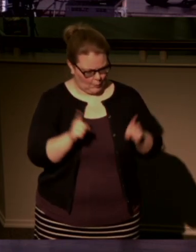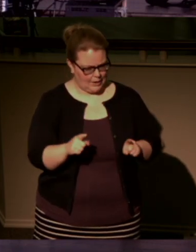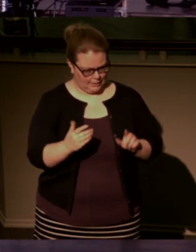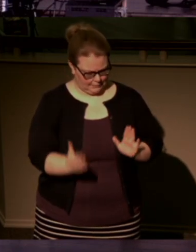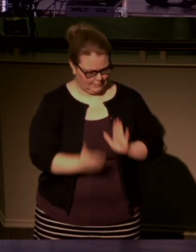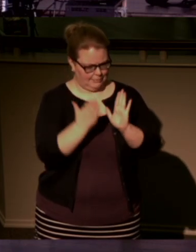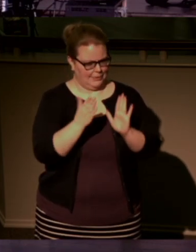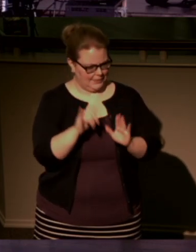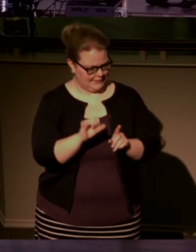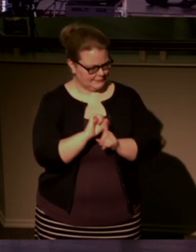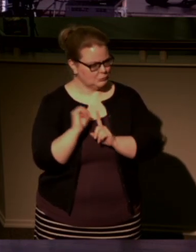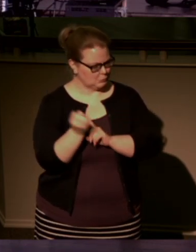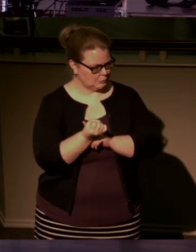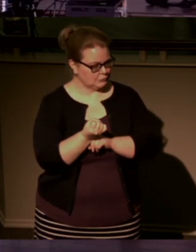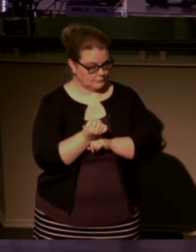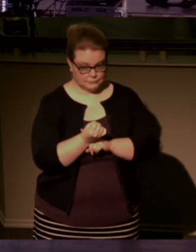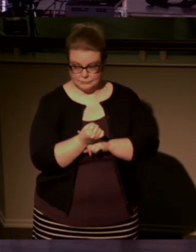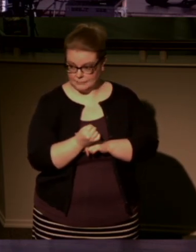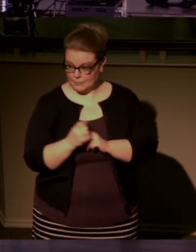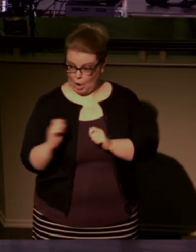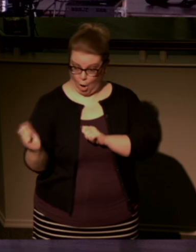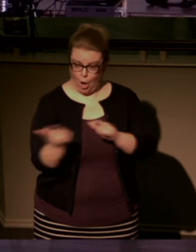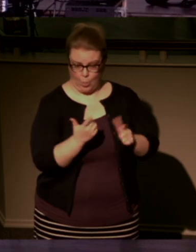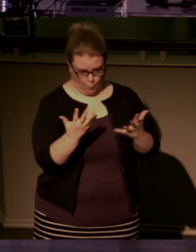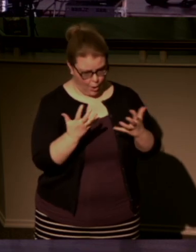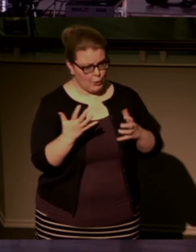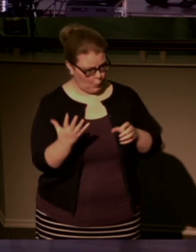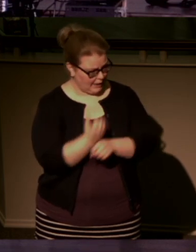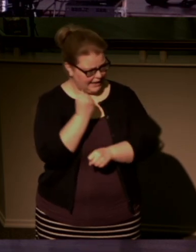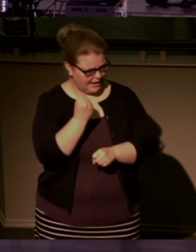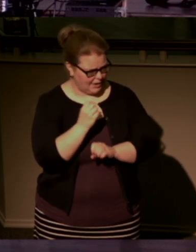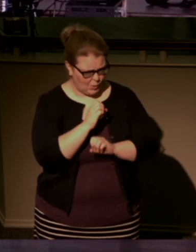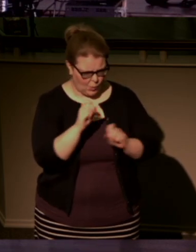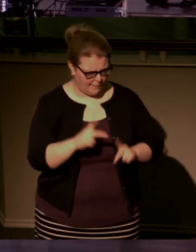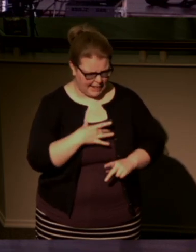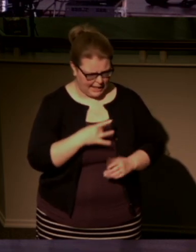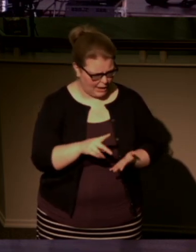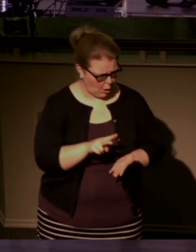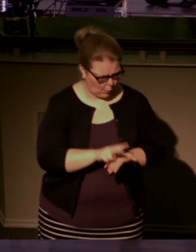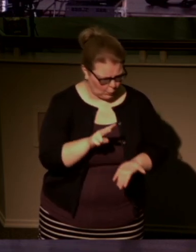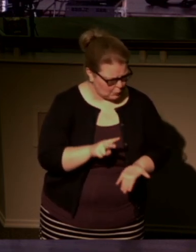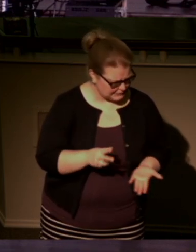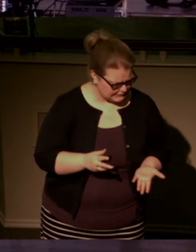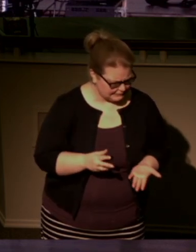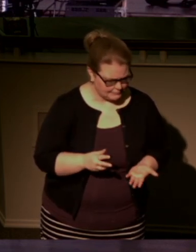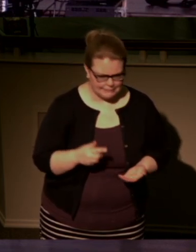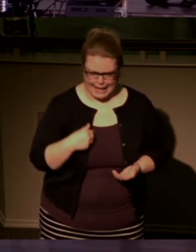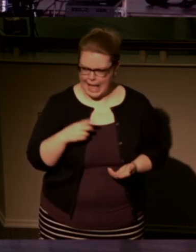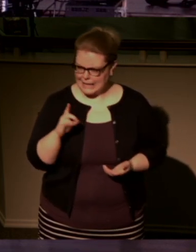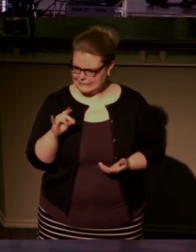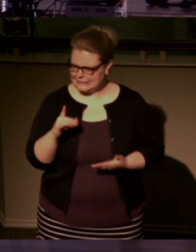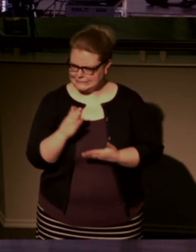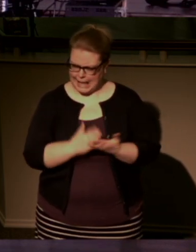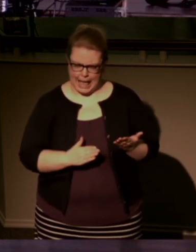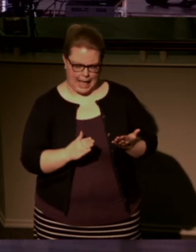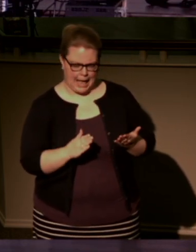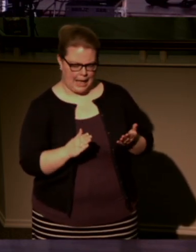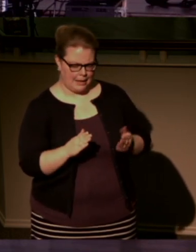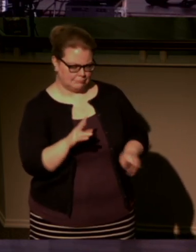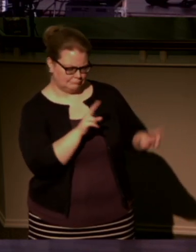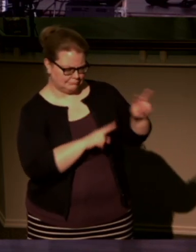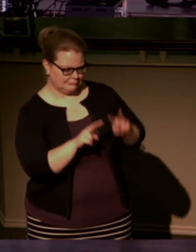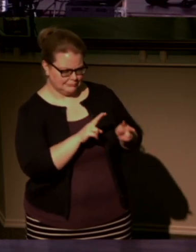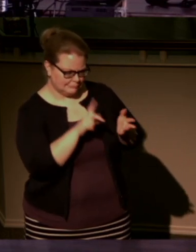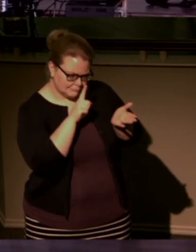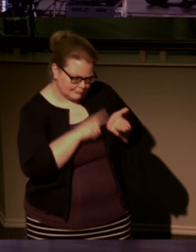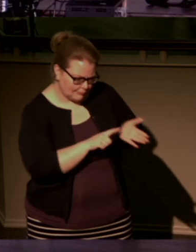win. Everybody wants to win. I did a little looking around on the internet,